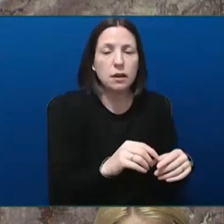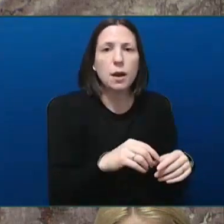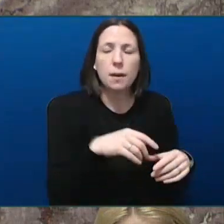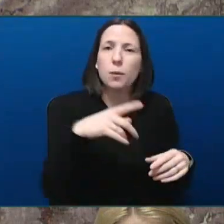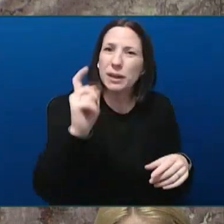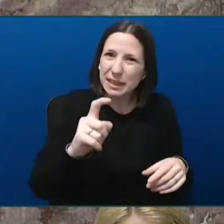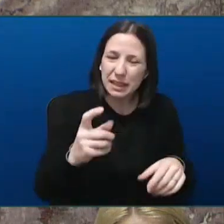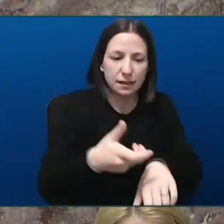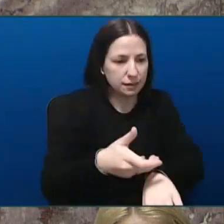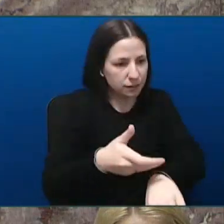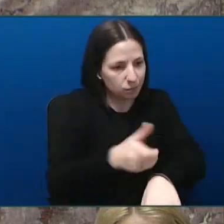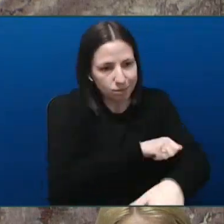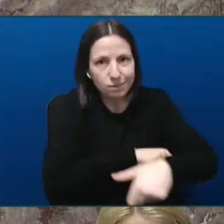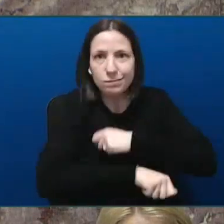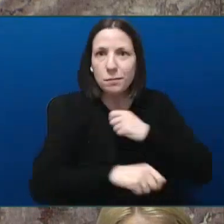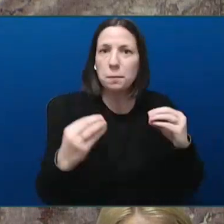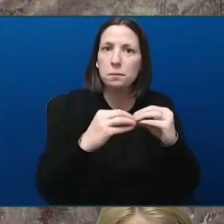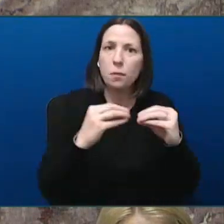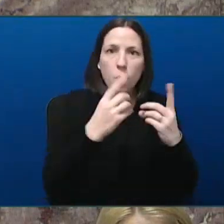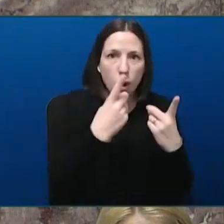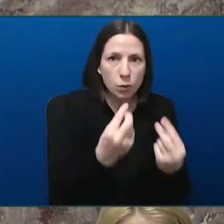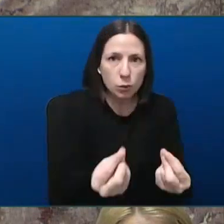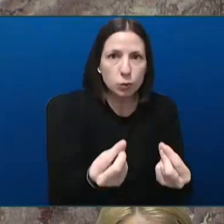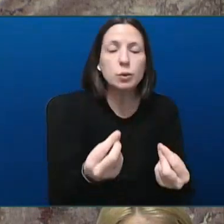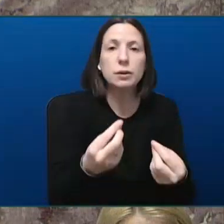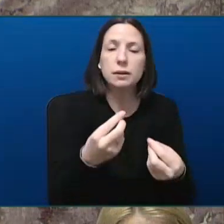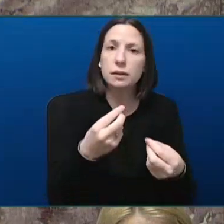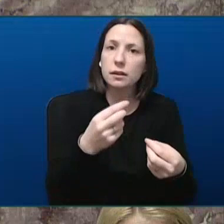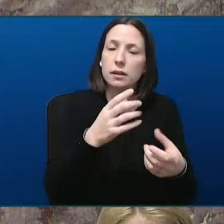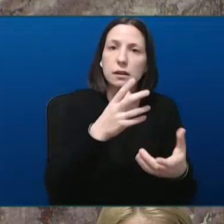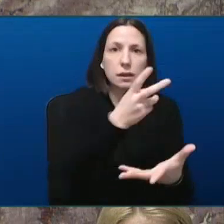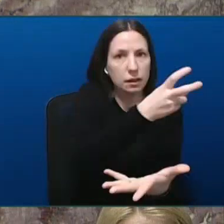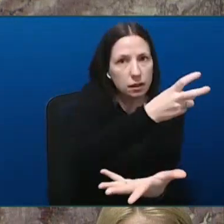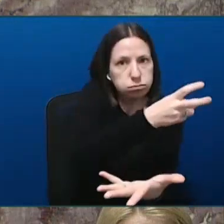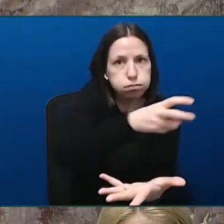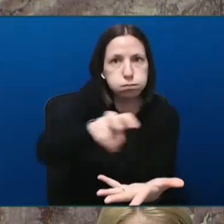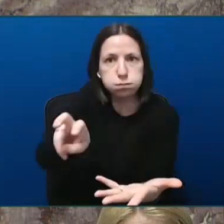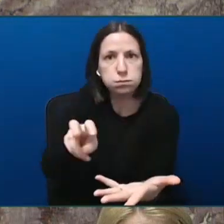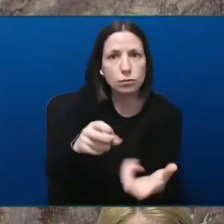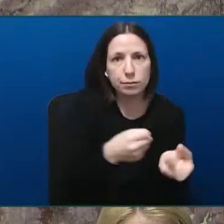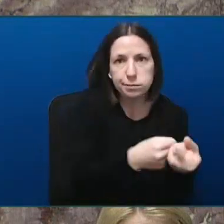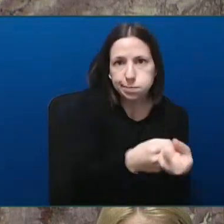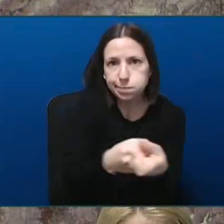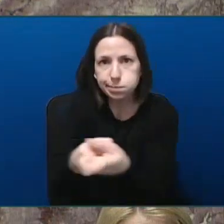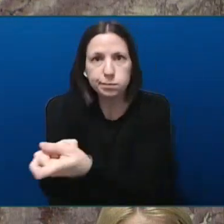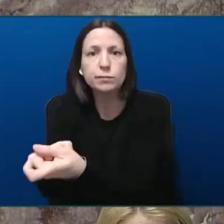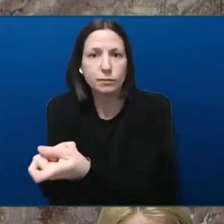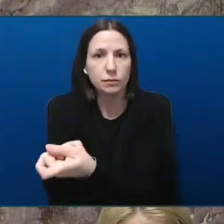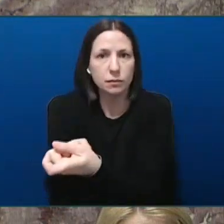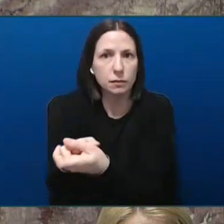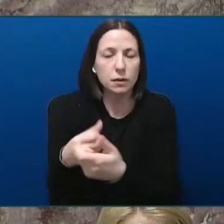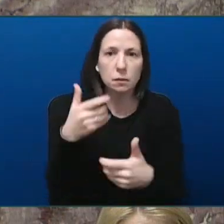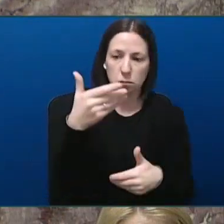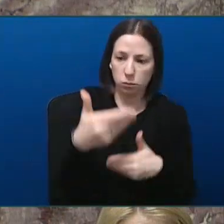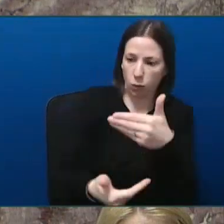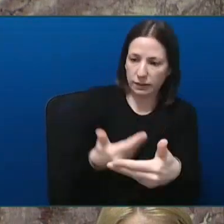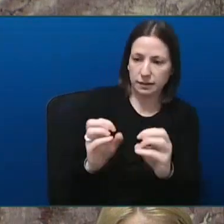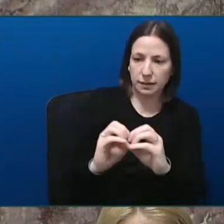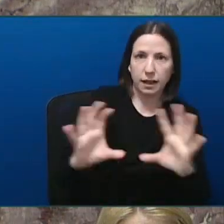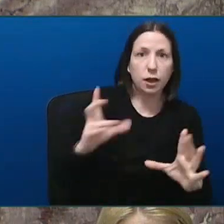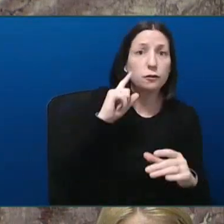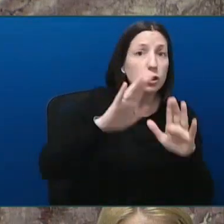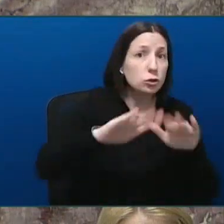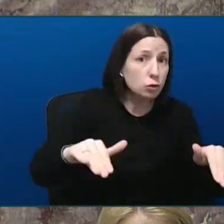on making sure that we have a seamless process for individuals, for children and youth and